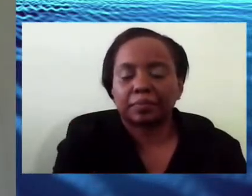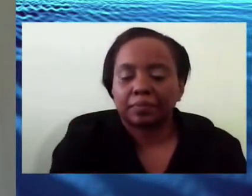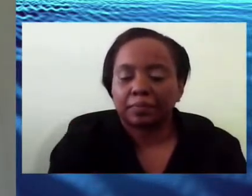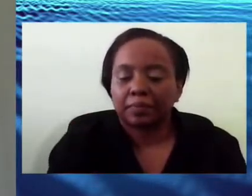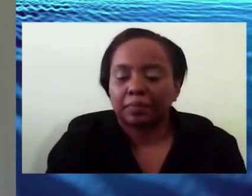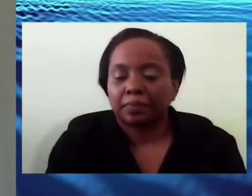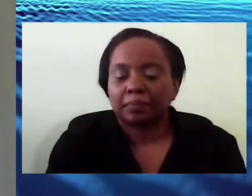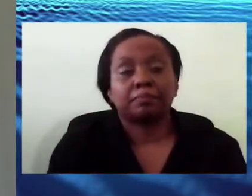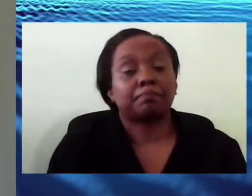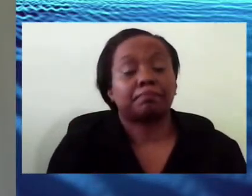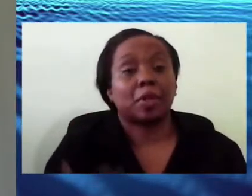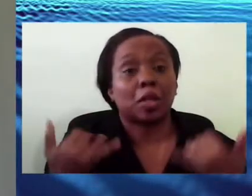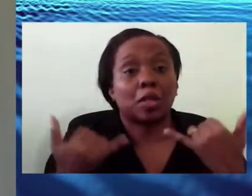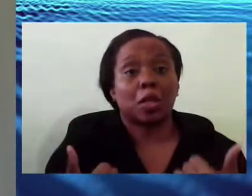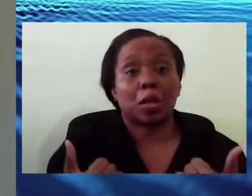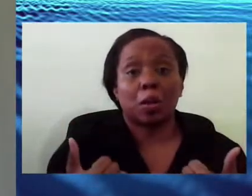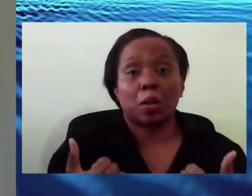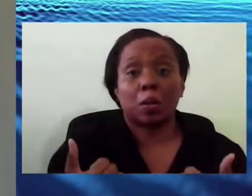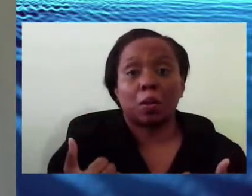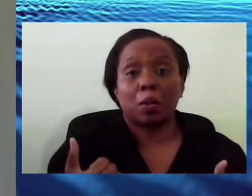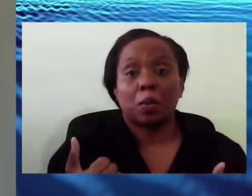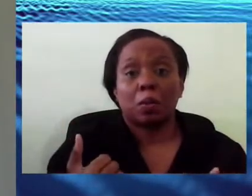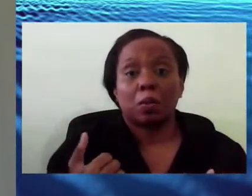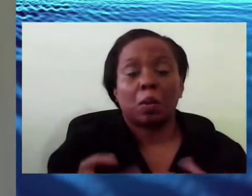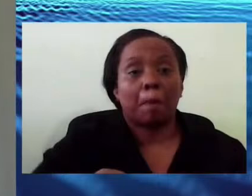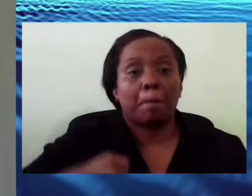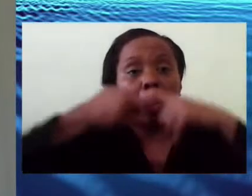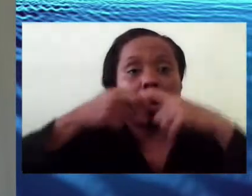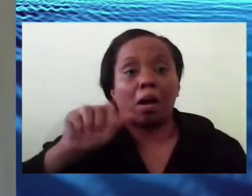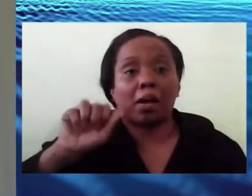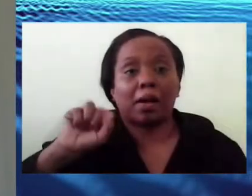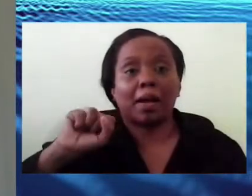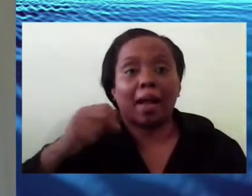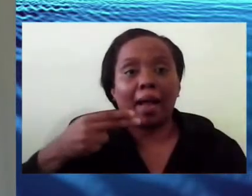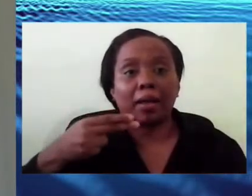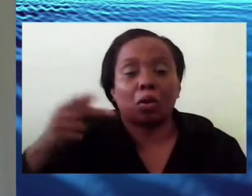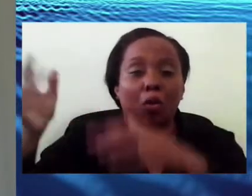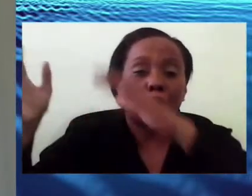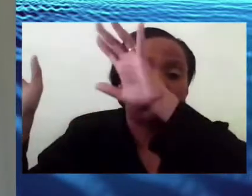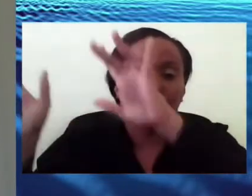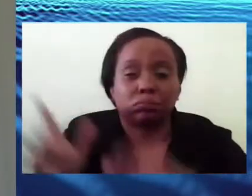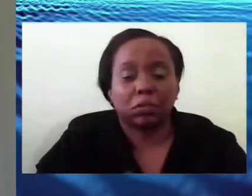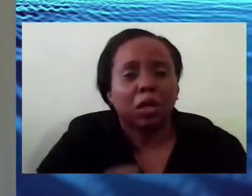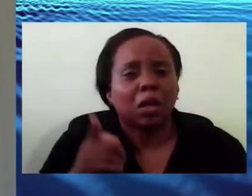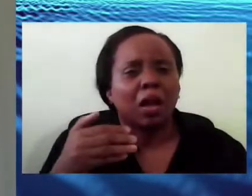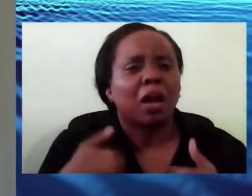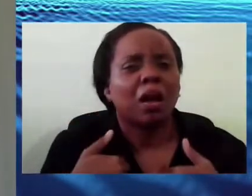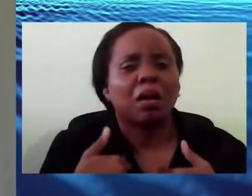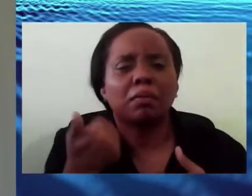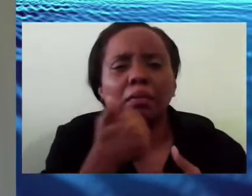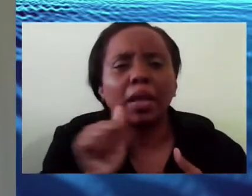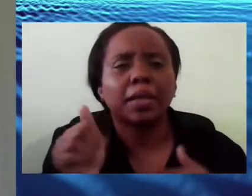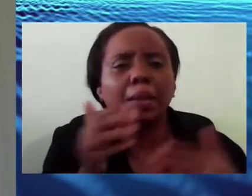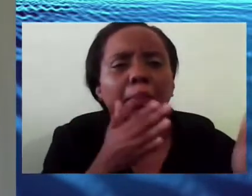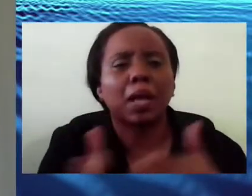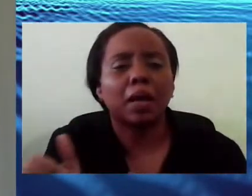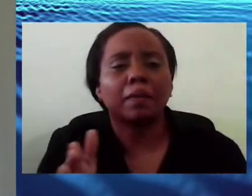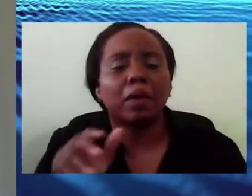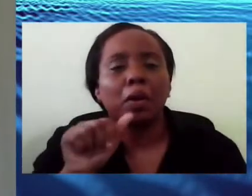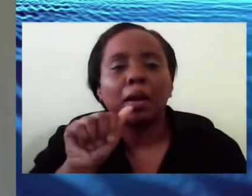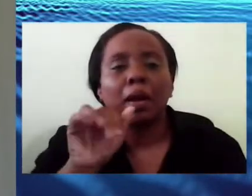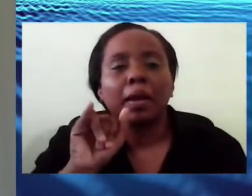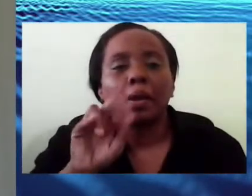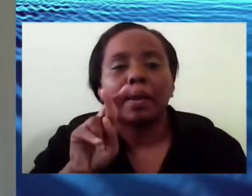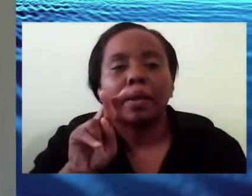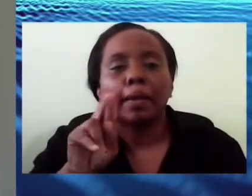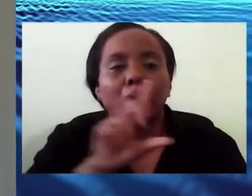there be any air quality studies done for the country, or if there have started, can you give us an update on what